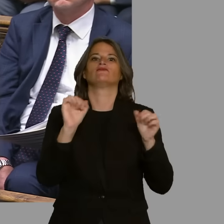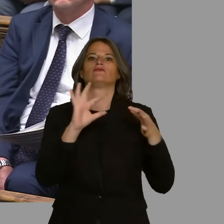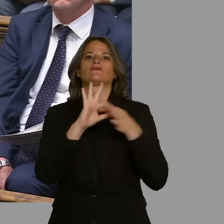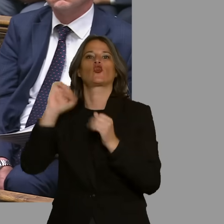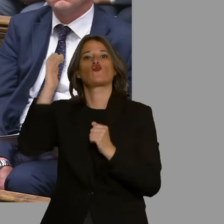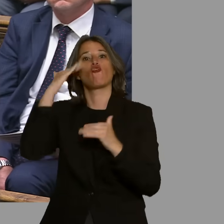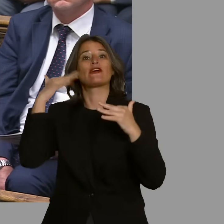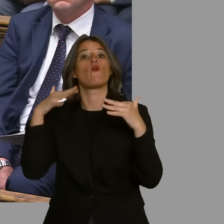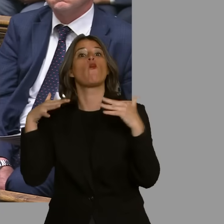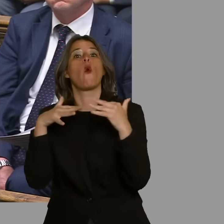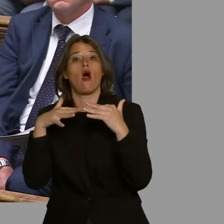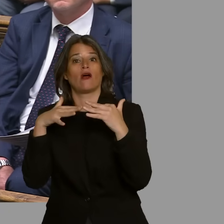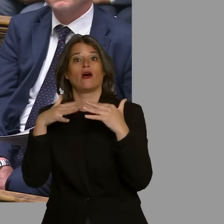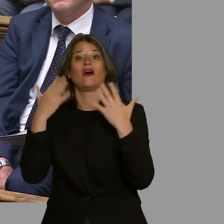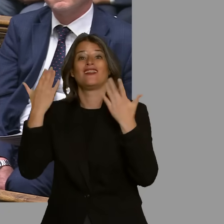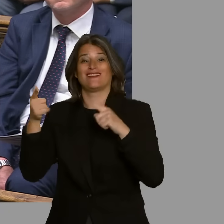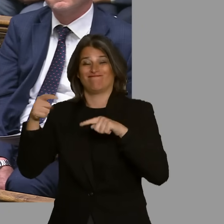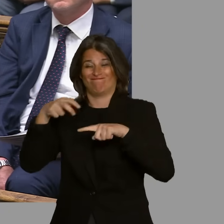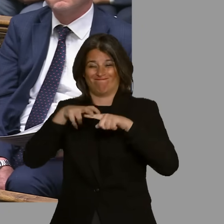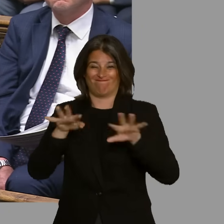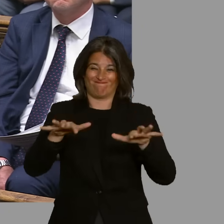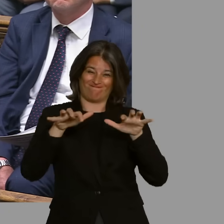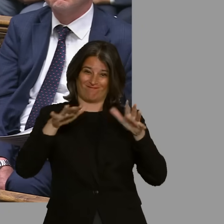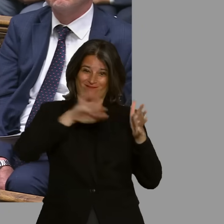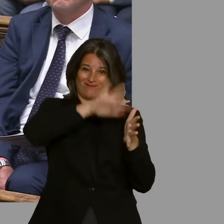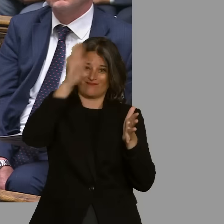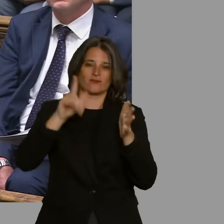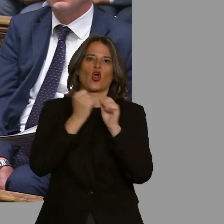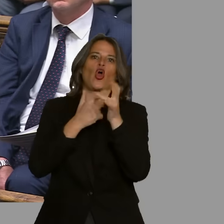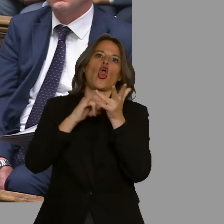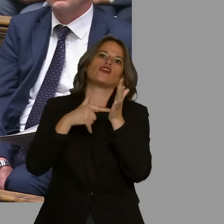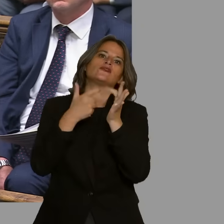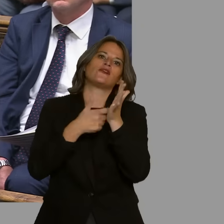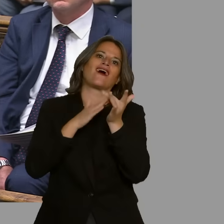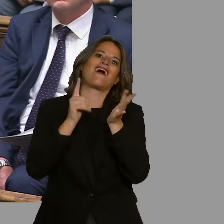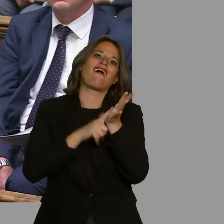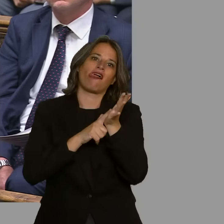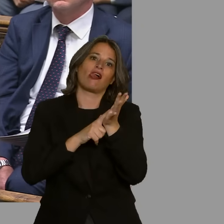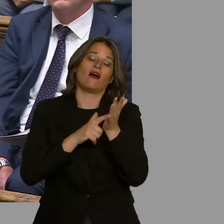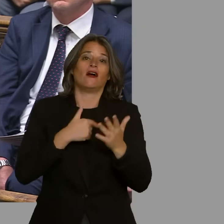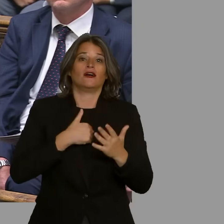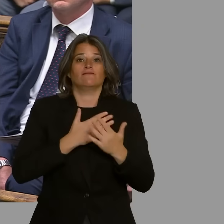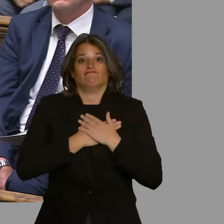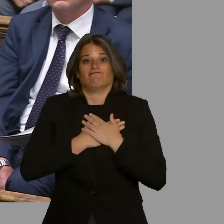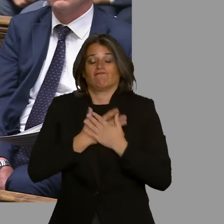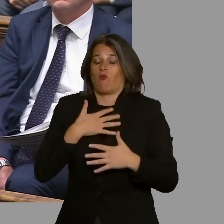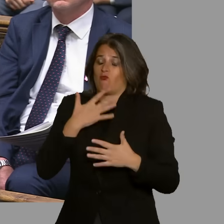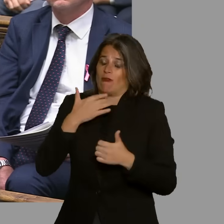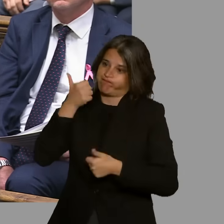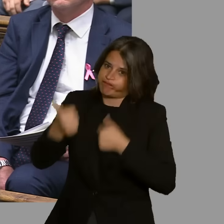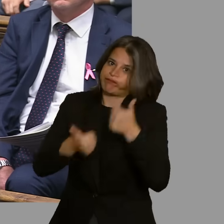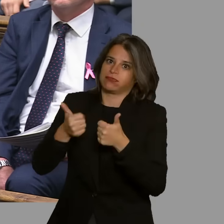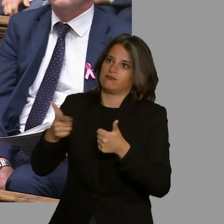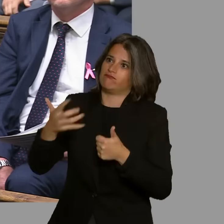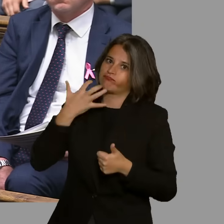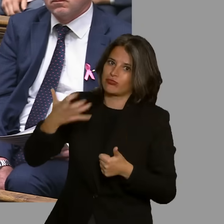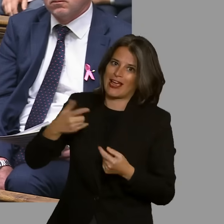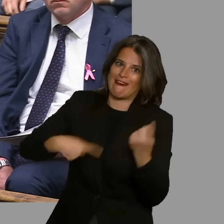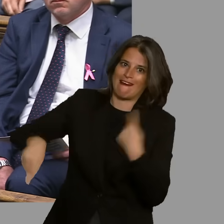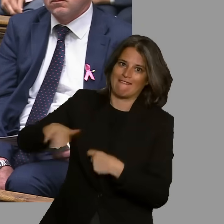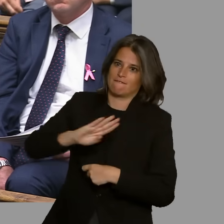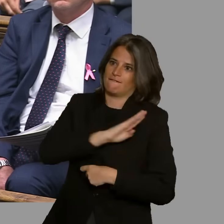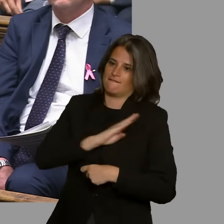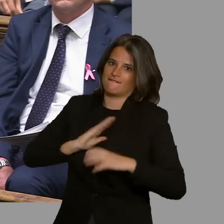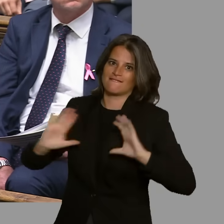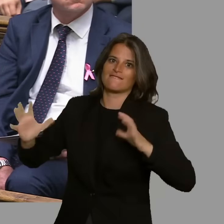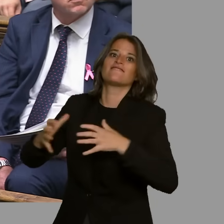Minister join with me in calling for a commemoration for the glorious Gloucesters and all those who fought to defend democracy, liberty